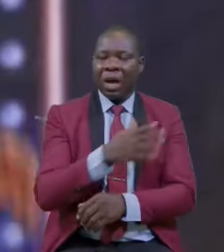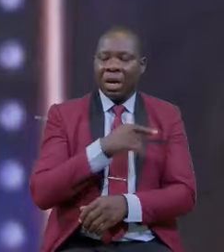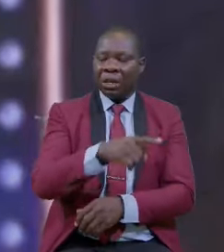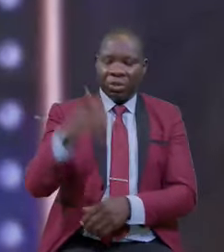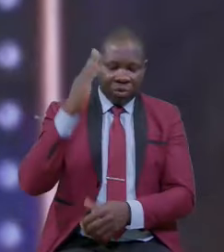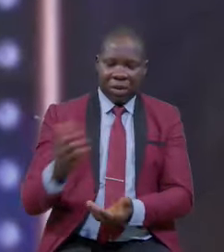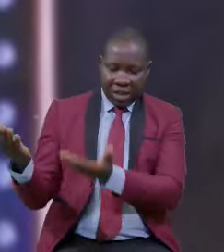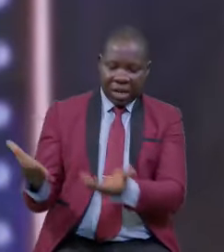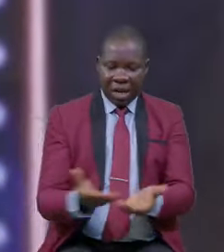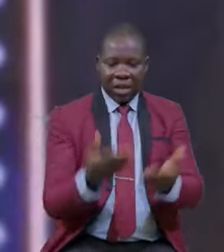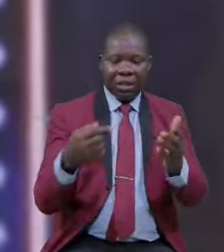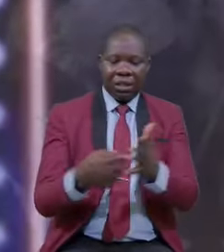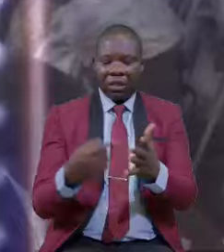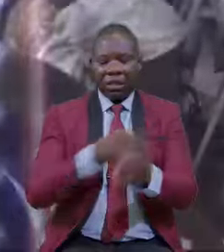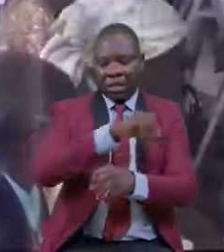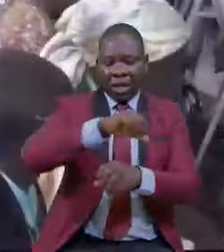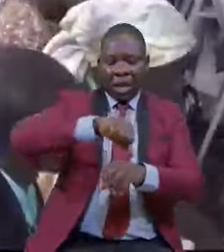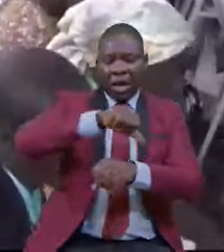word everywhere you go.